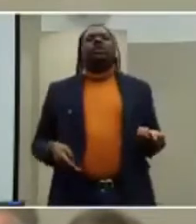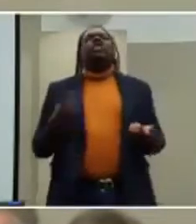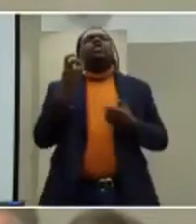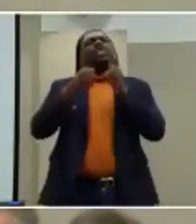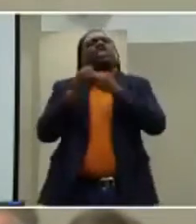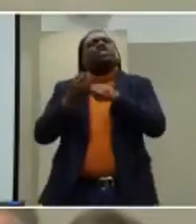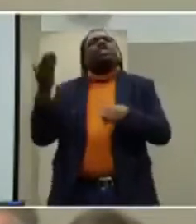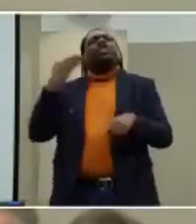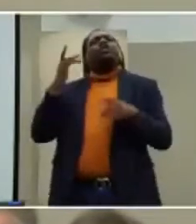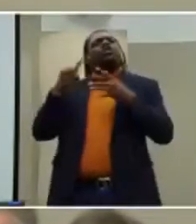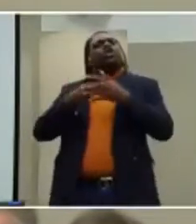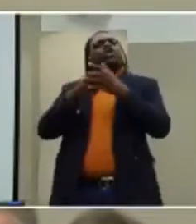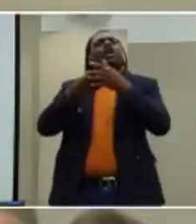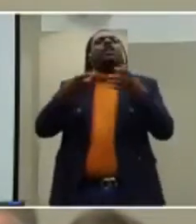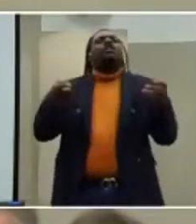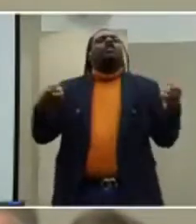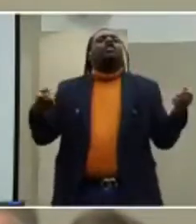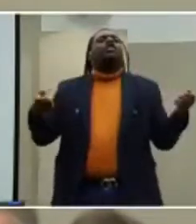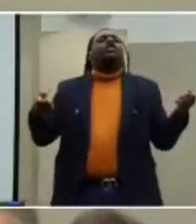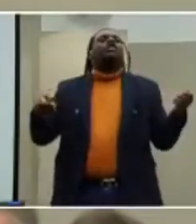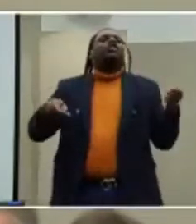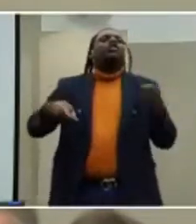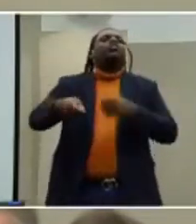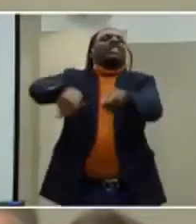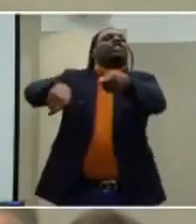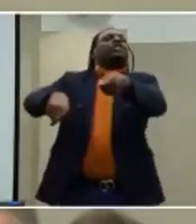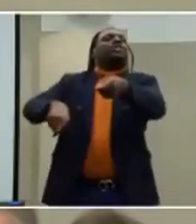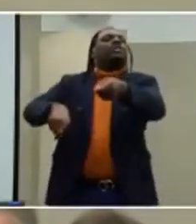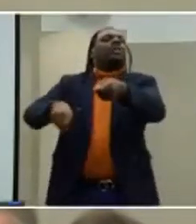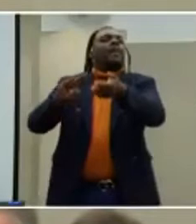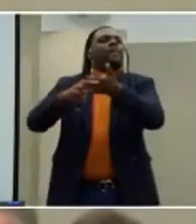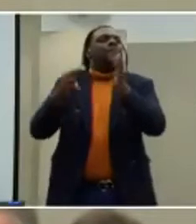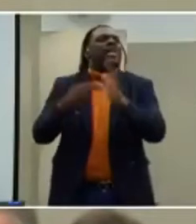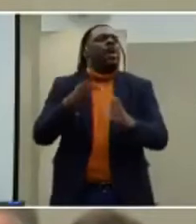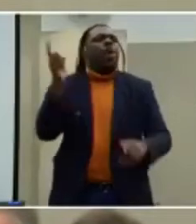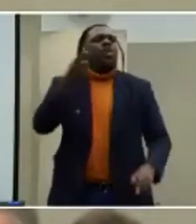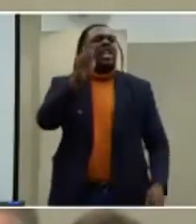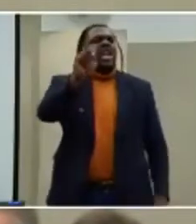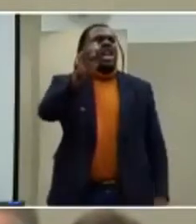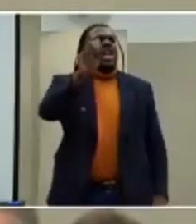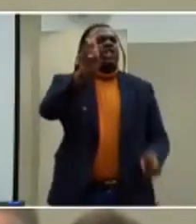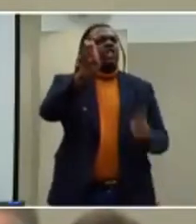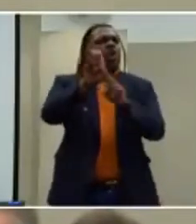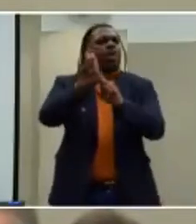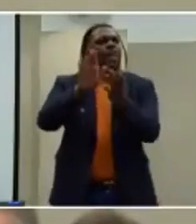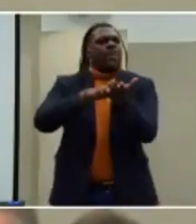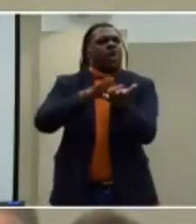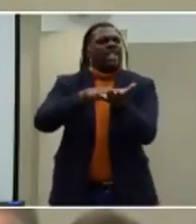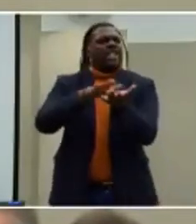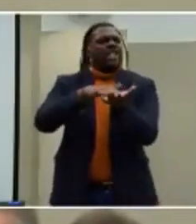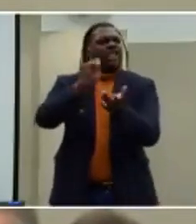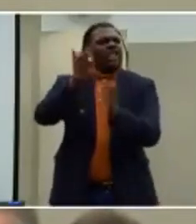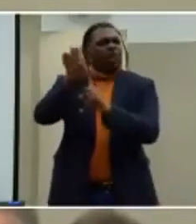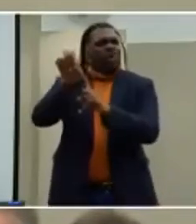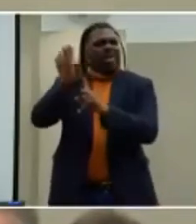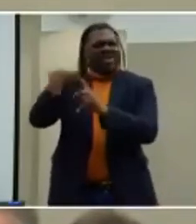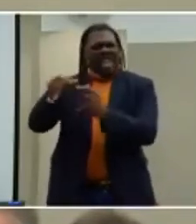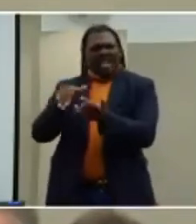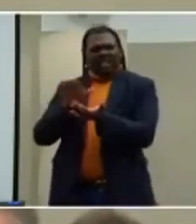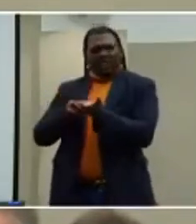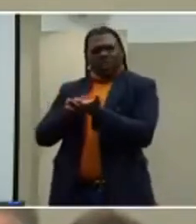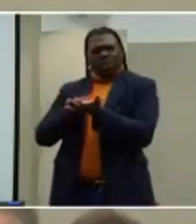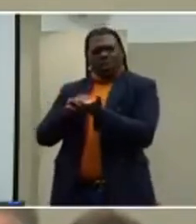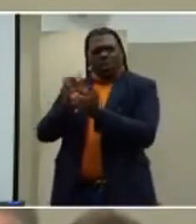years ago, started switching to using just a percussive tone. And that tone itself, at 2